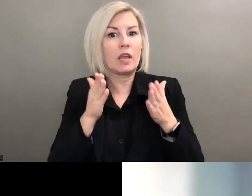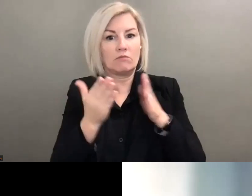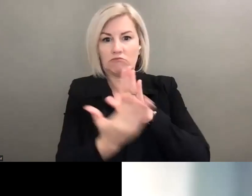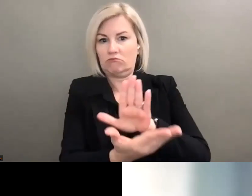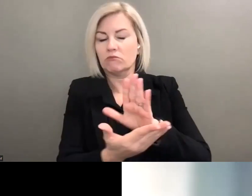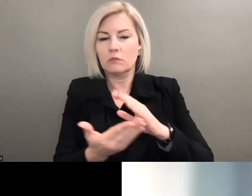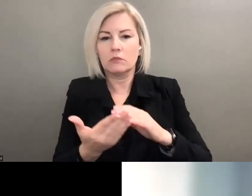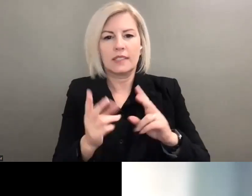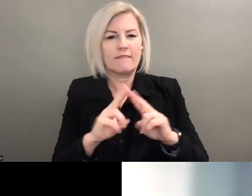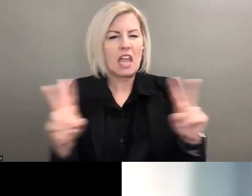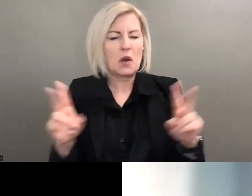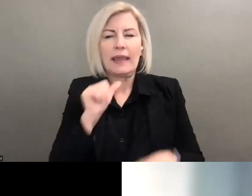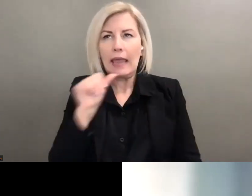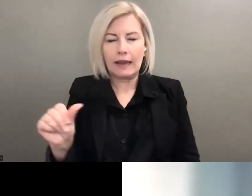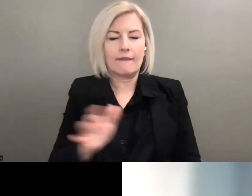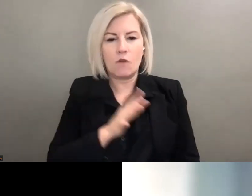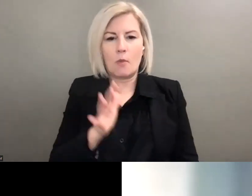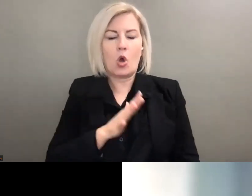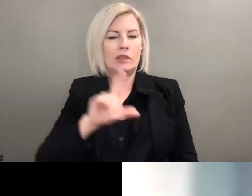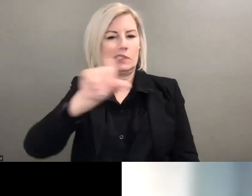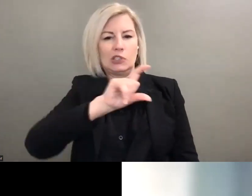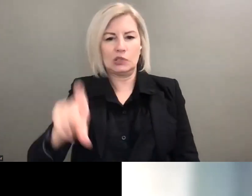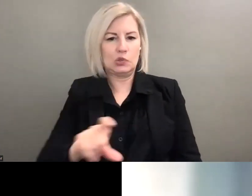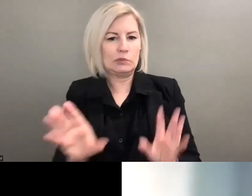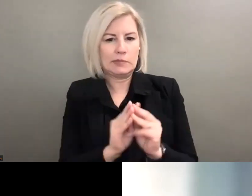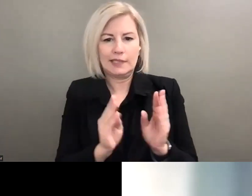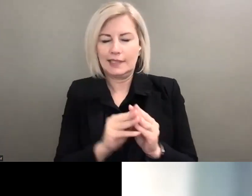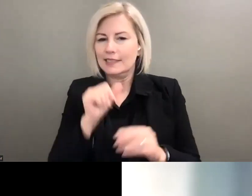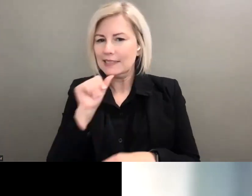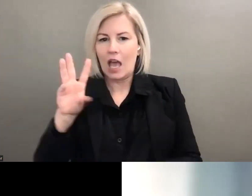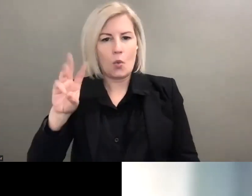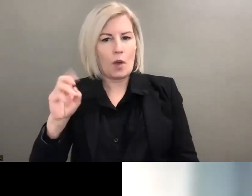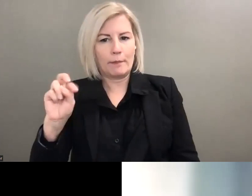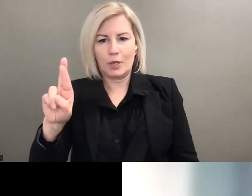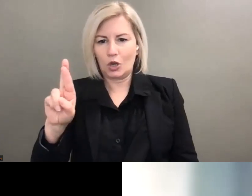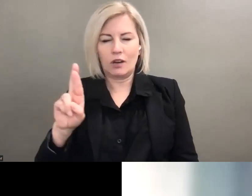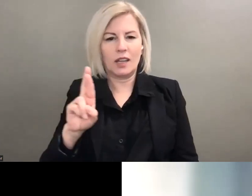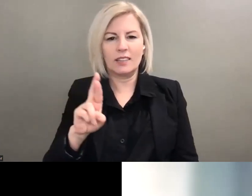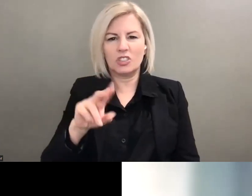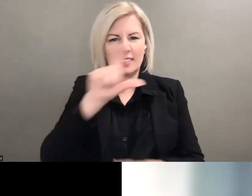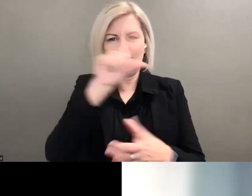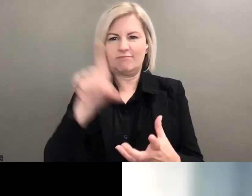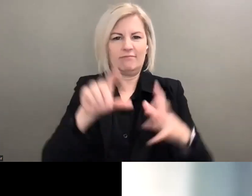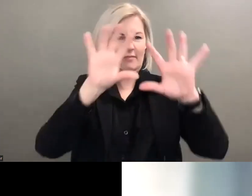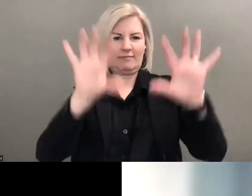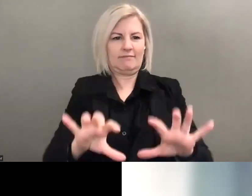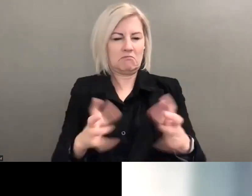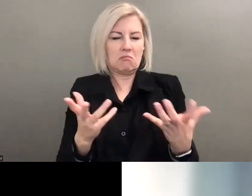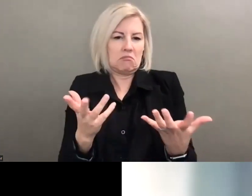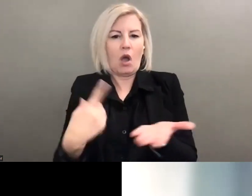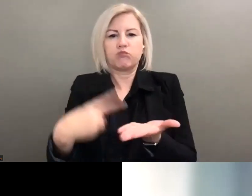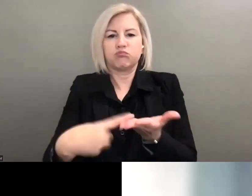super informal. It's going to be in a Zoom meeting, not even a webinar. We're just going to be in digital space together and talk about